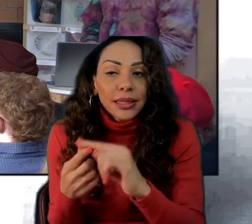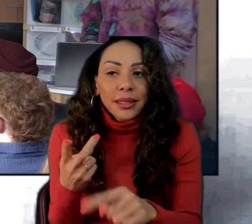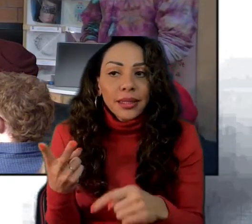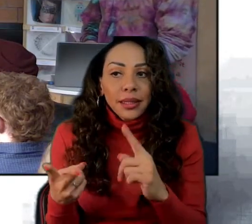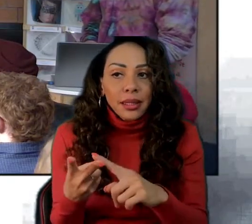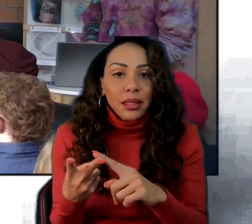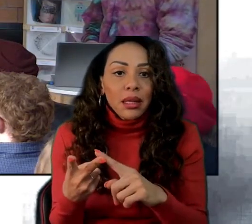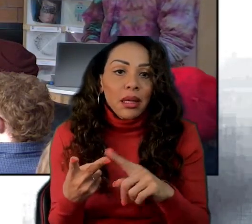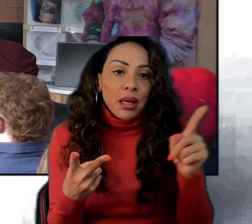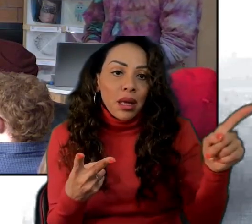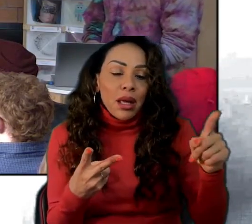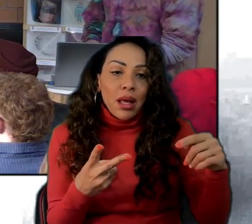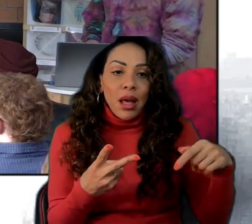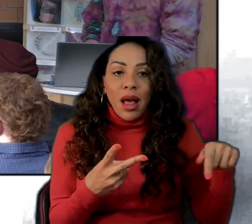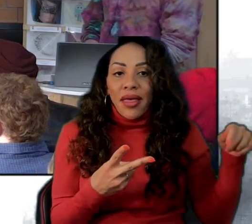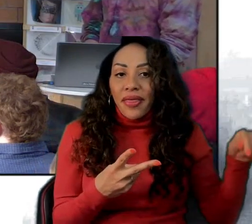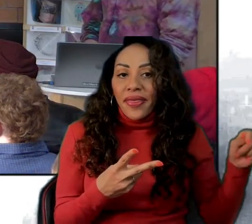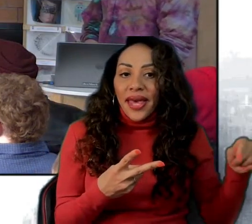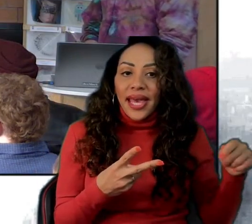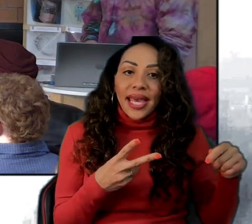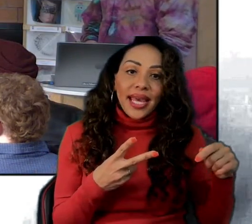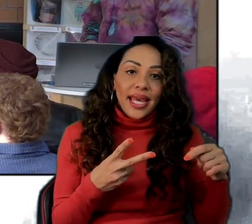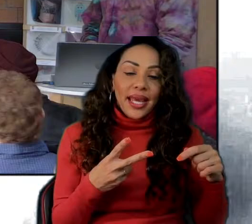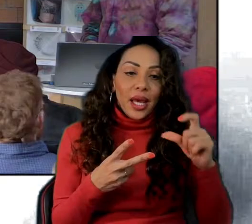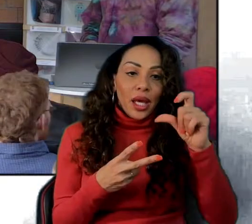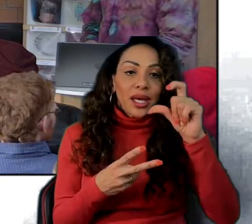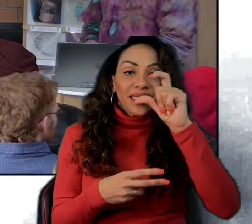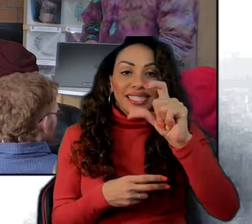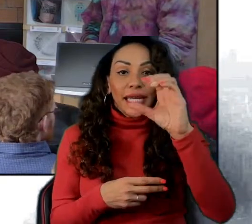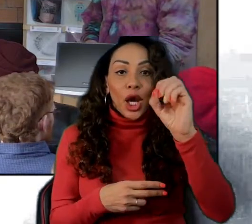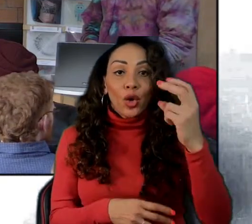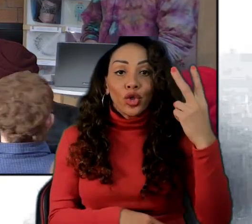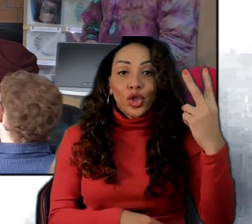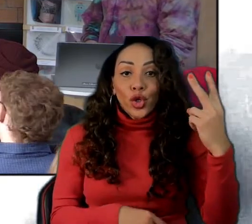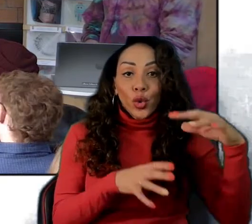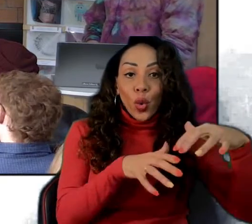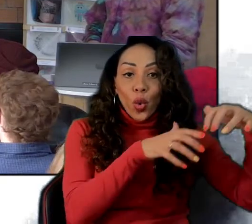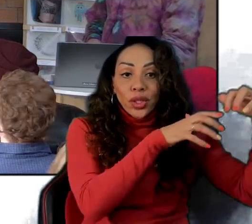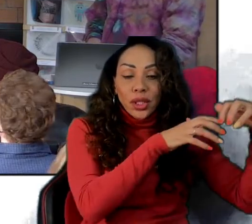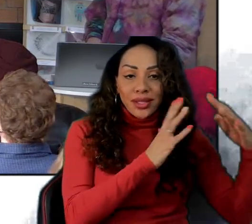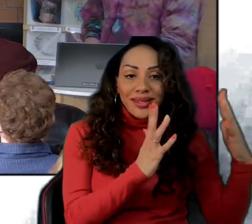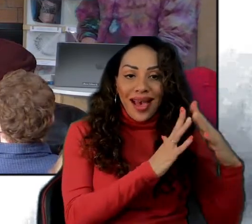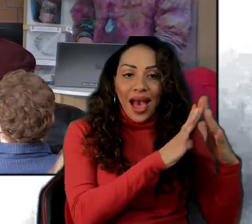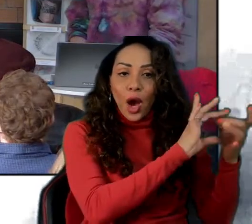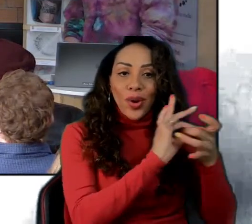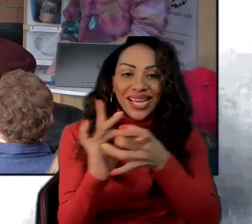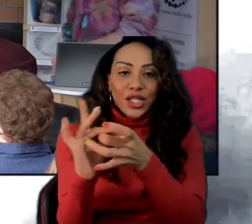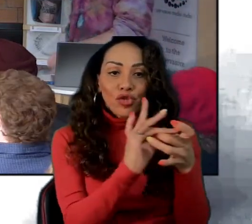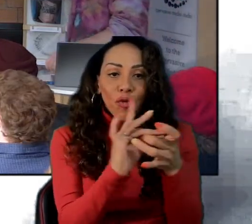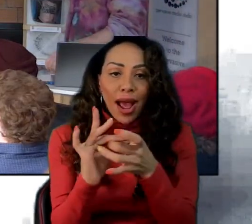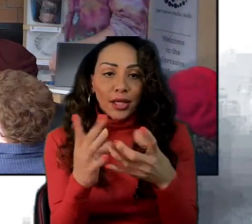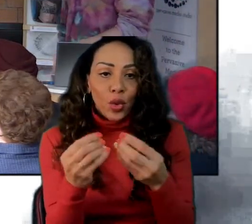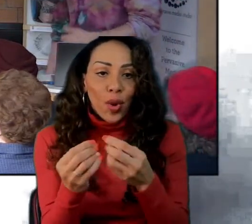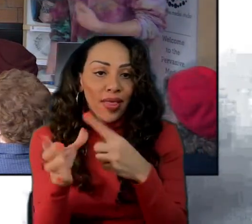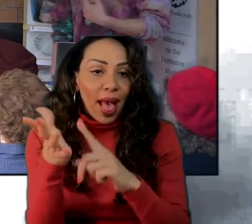audience interact with the algae? What was the kind of, how did it work? Thank you.